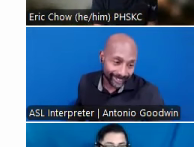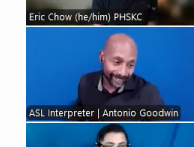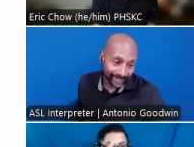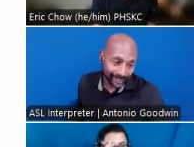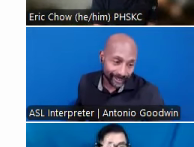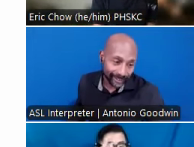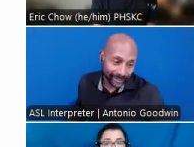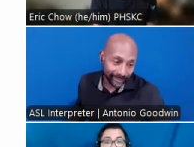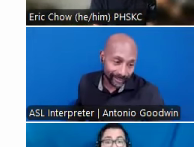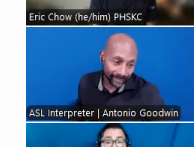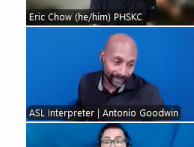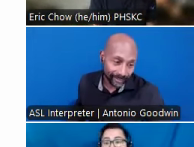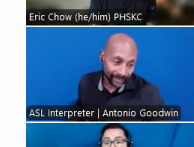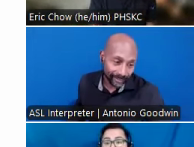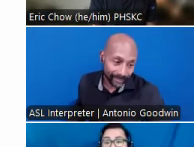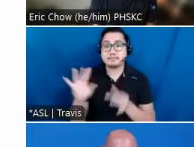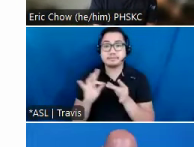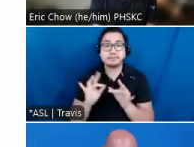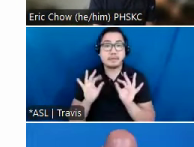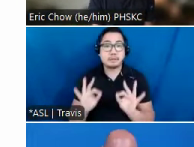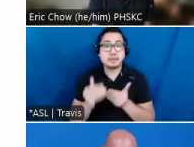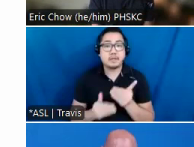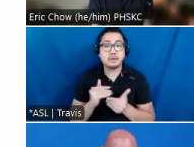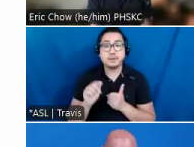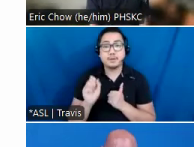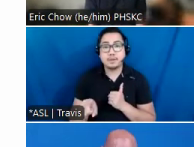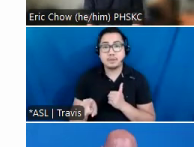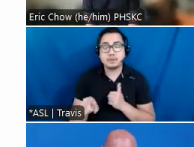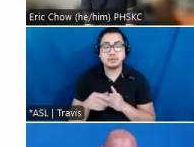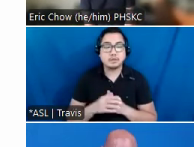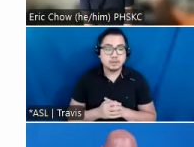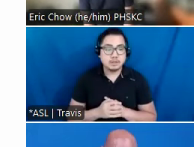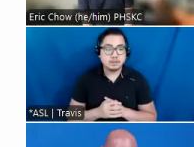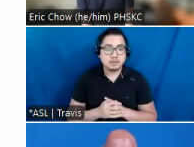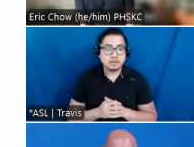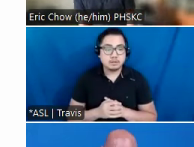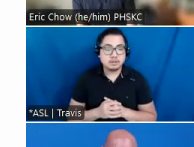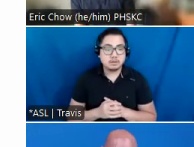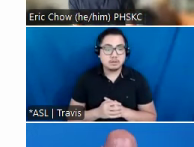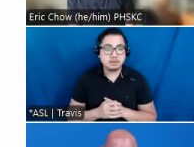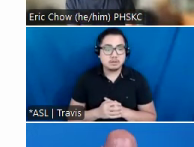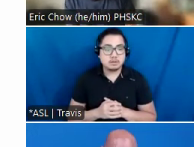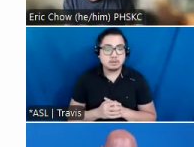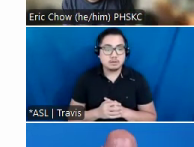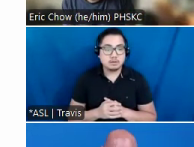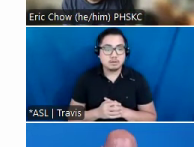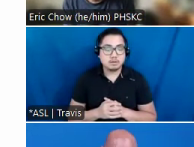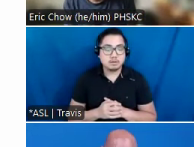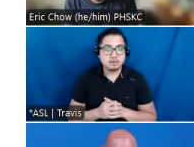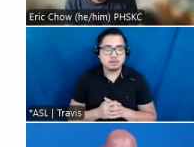Perfect. The next question is, what was the triple